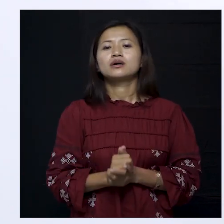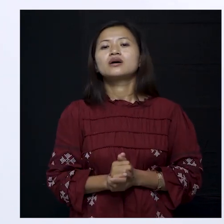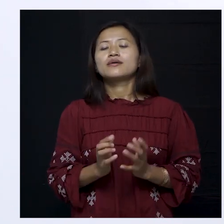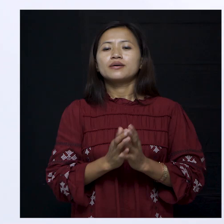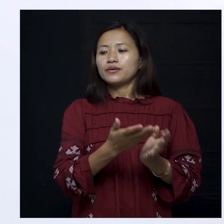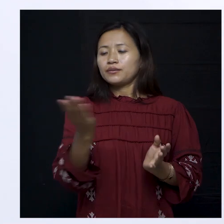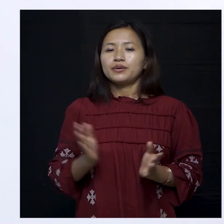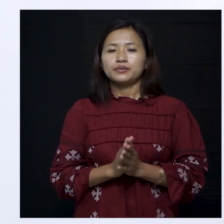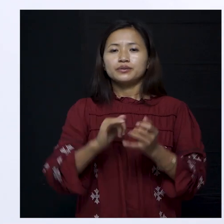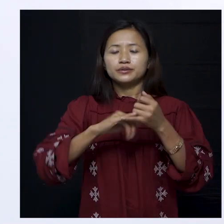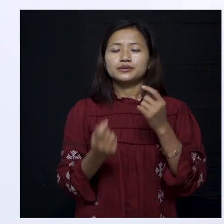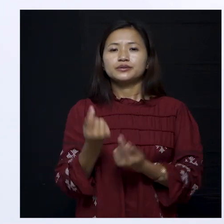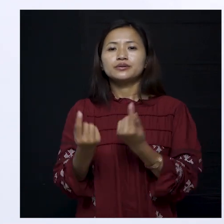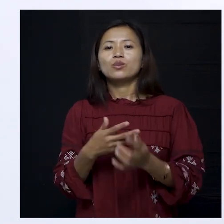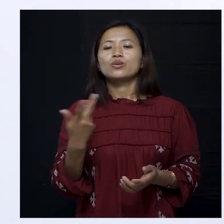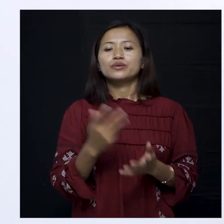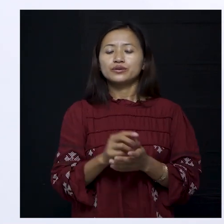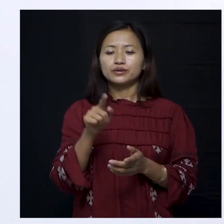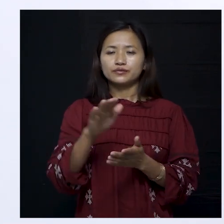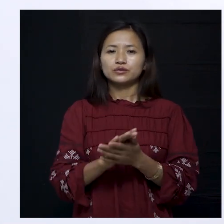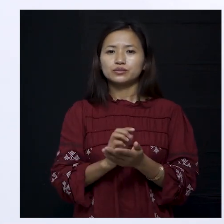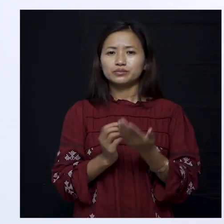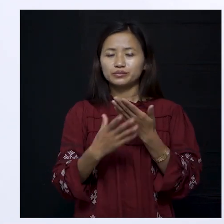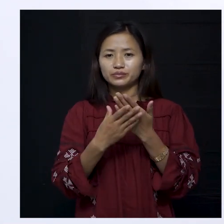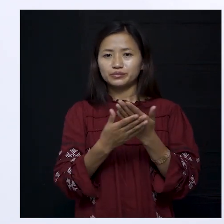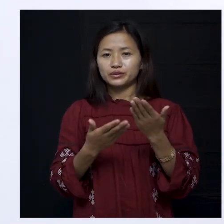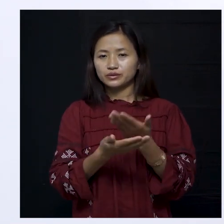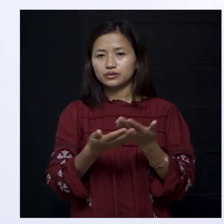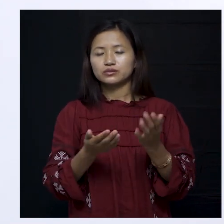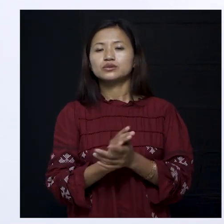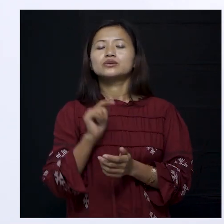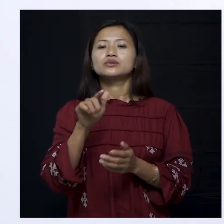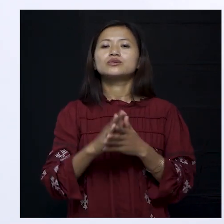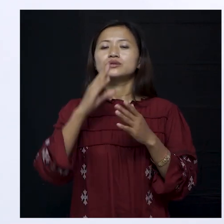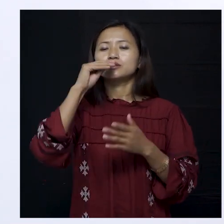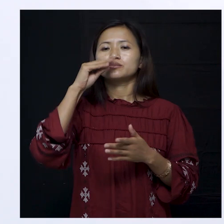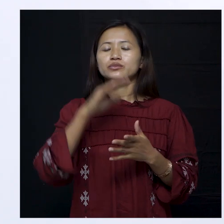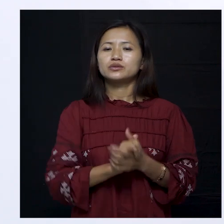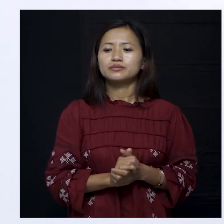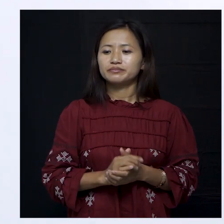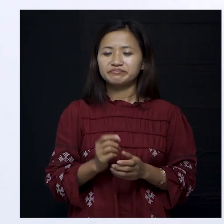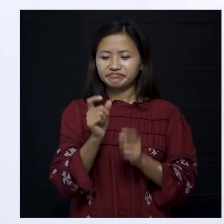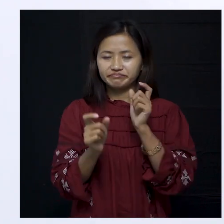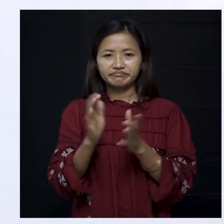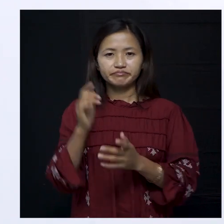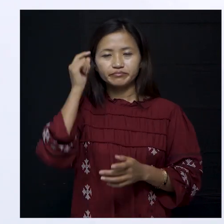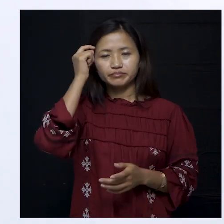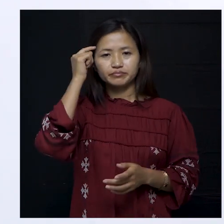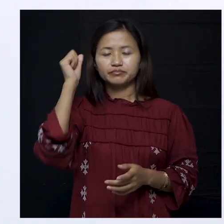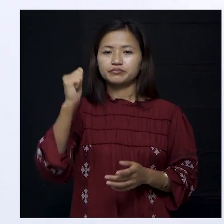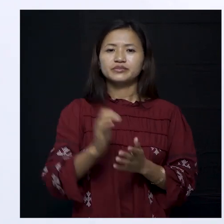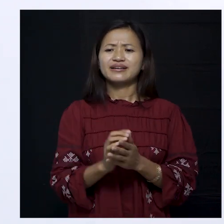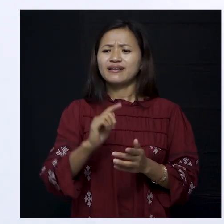might be a situation where you have to print out your speech. If you are just going to speak and leave, people may not remember